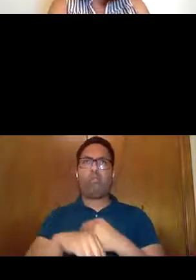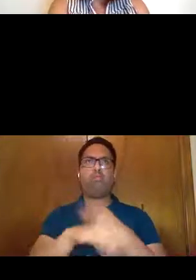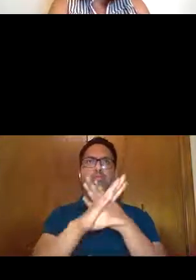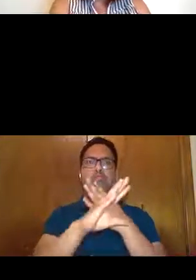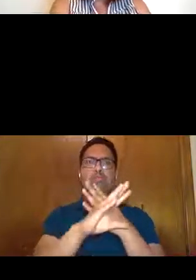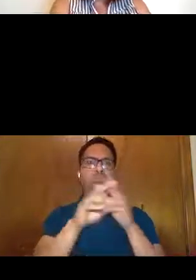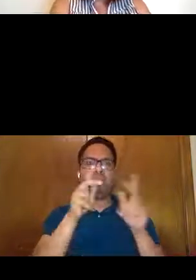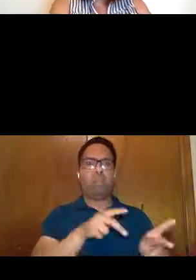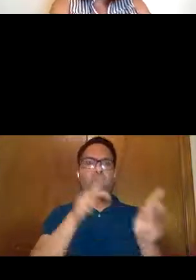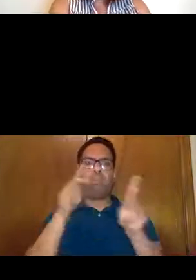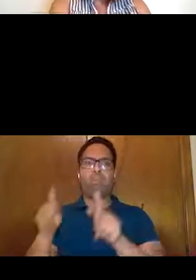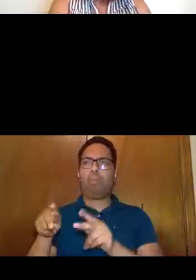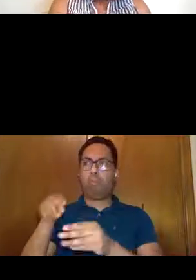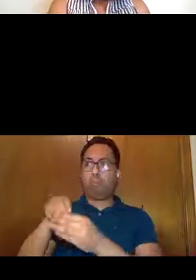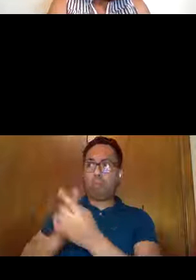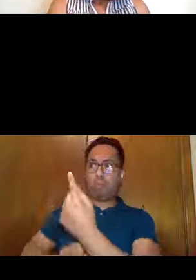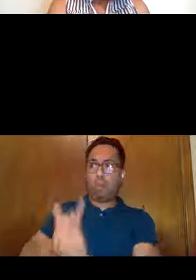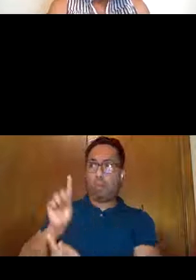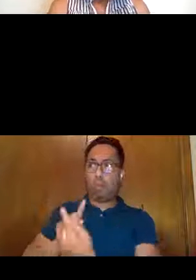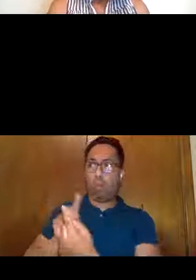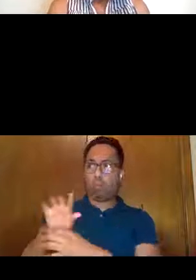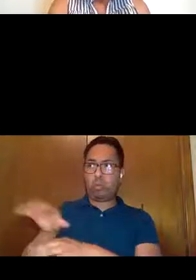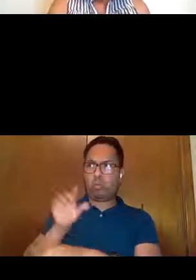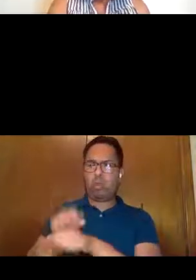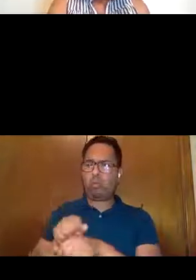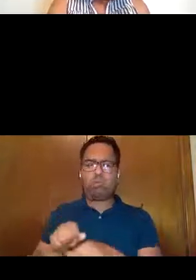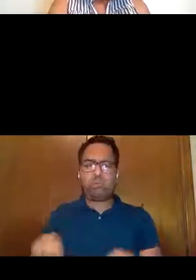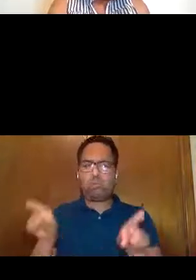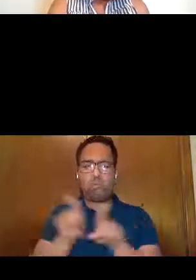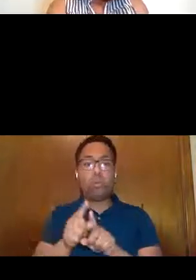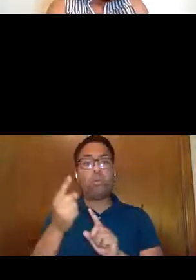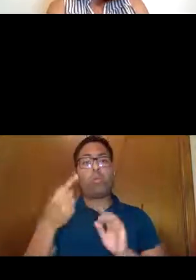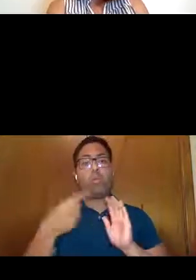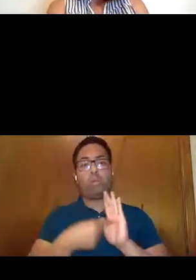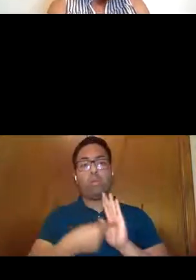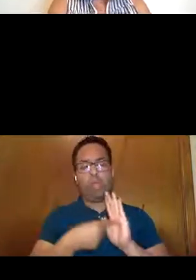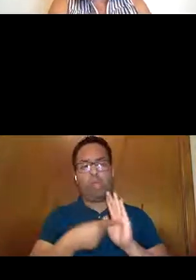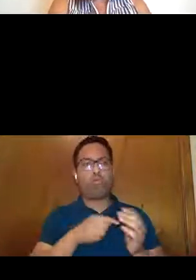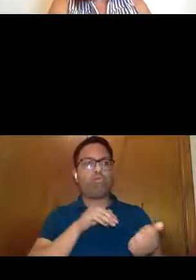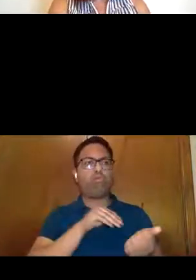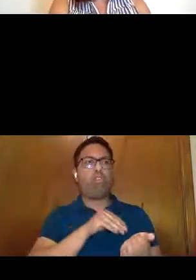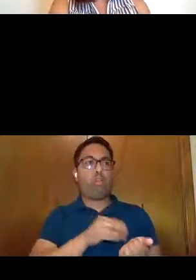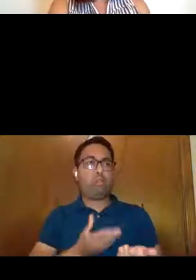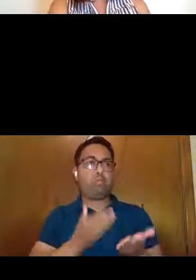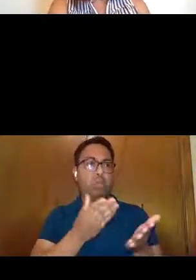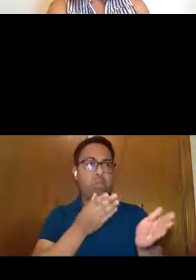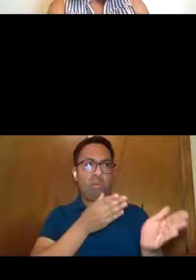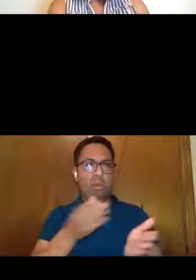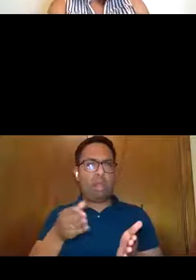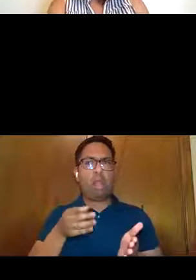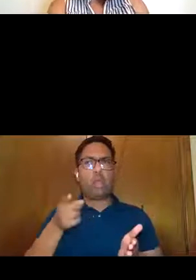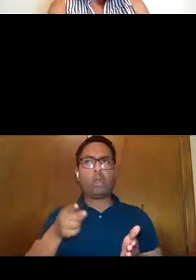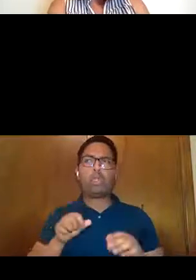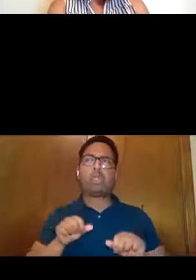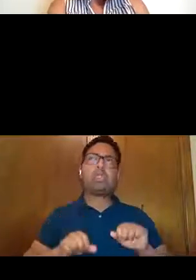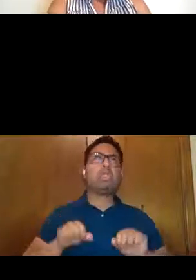an in-person visit. An example of that is a doctor suggests a plan. Maybe you're not quite sure that's the